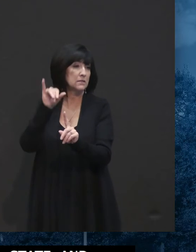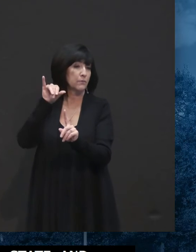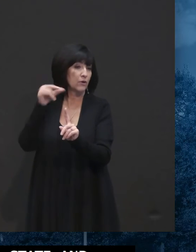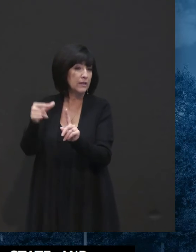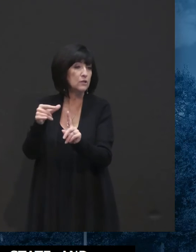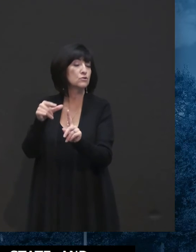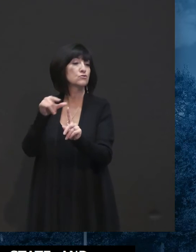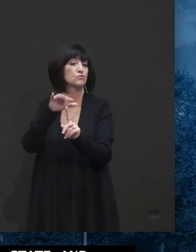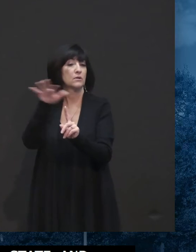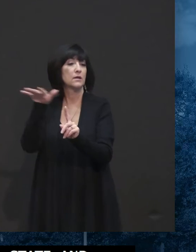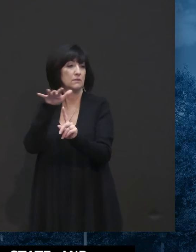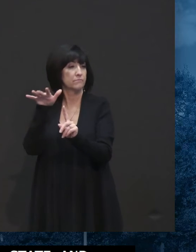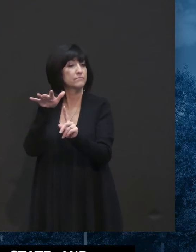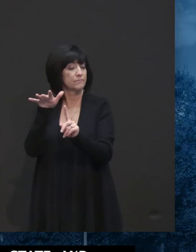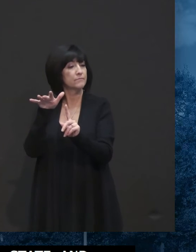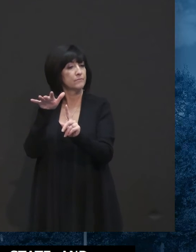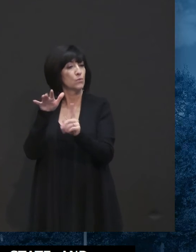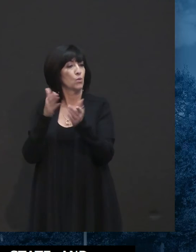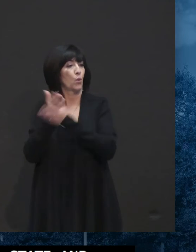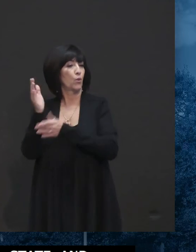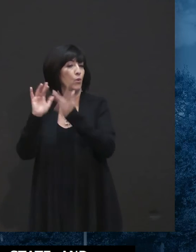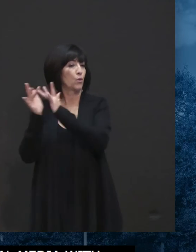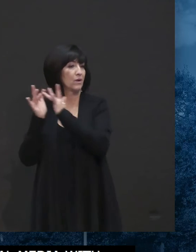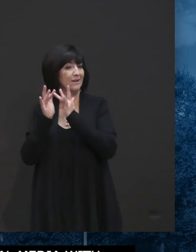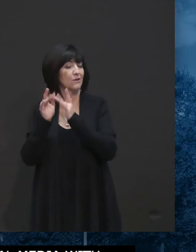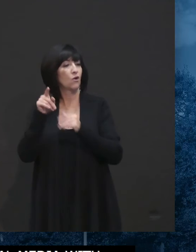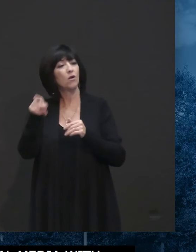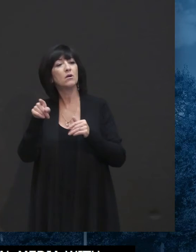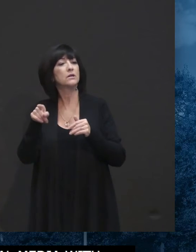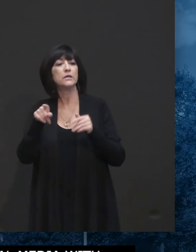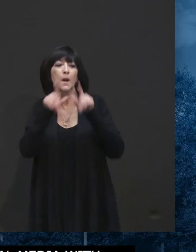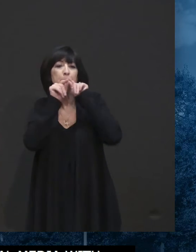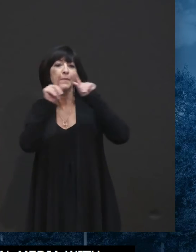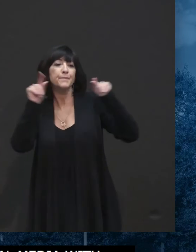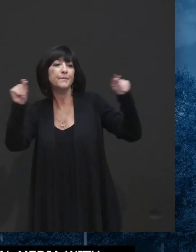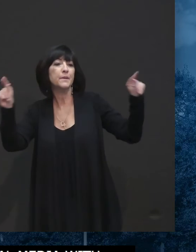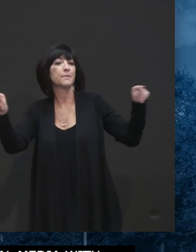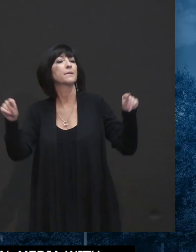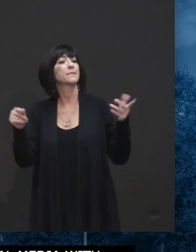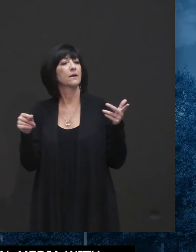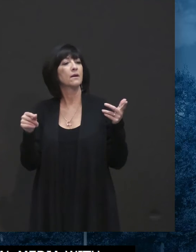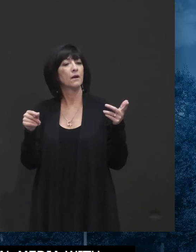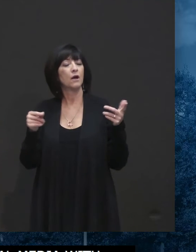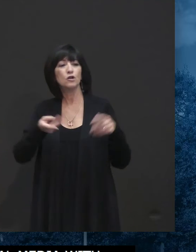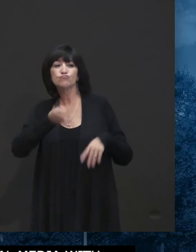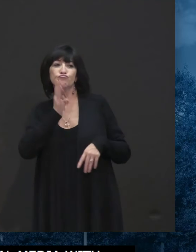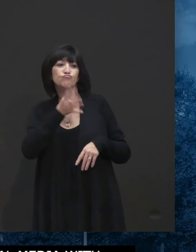these kinds of people are going to be there and threatening you. My own experience is that there are enough